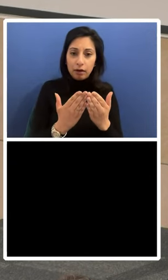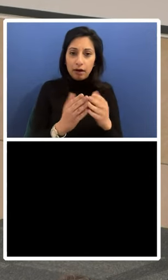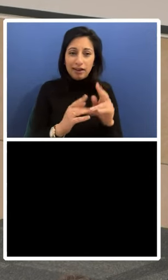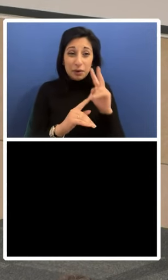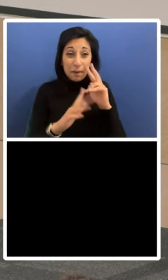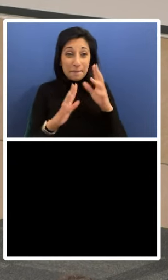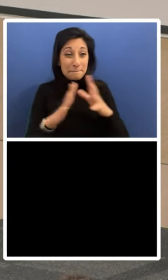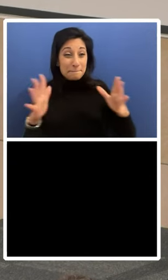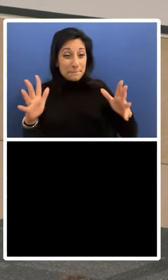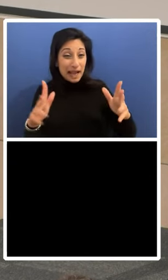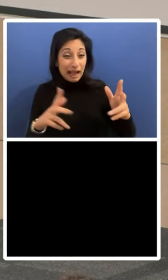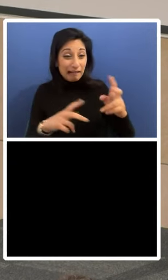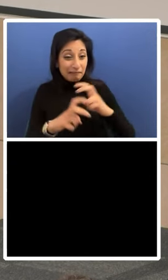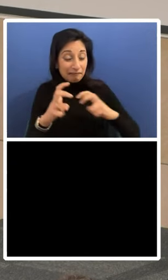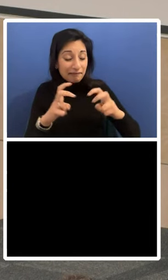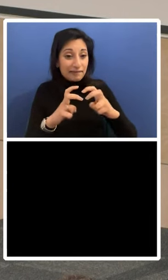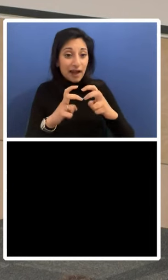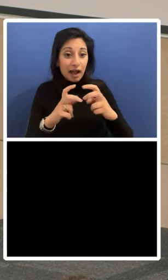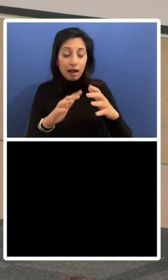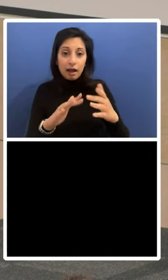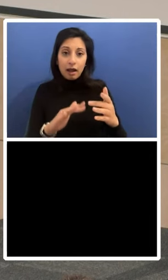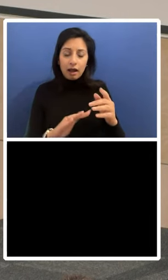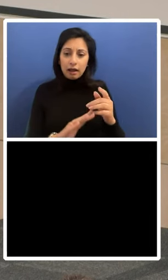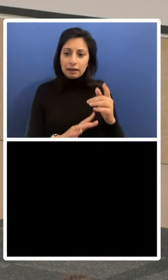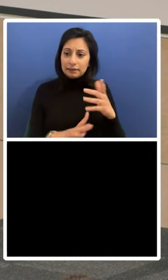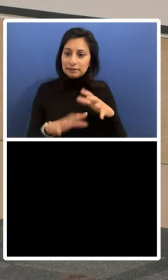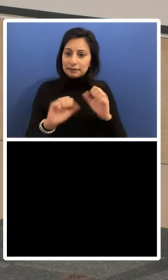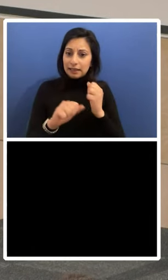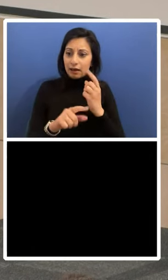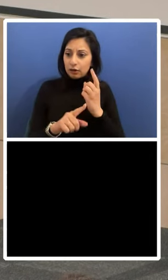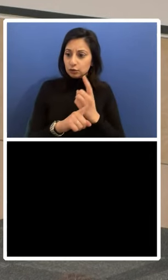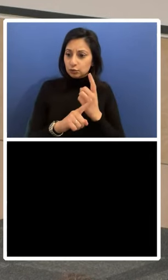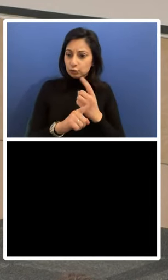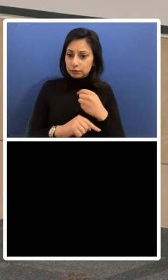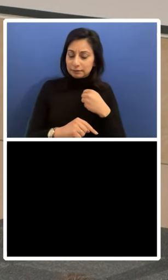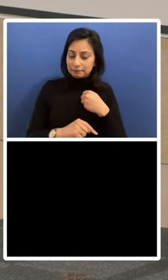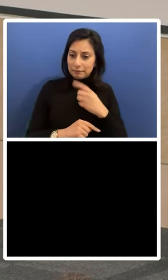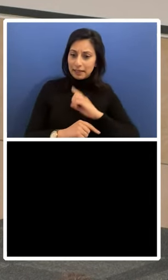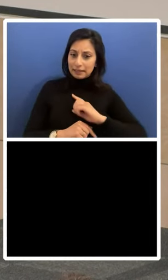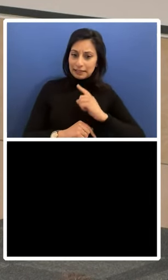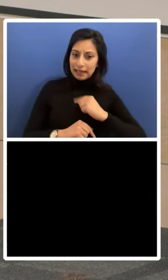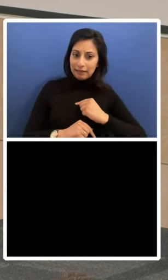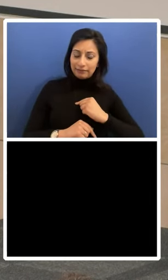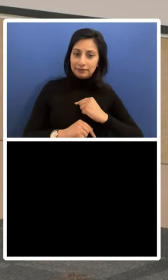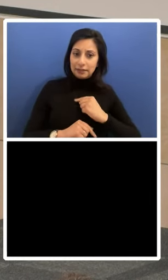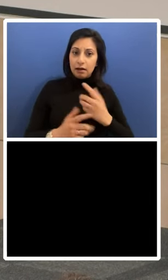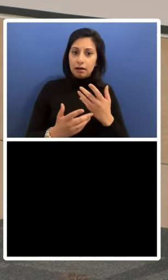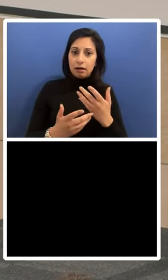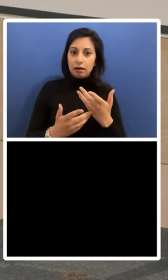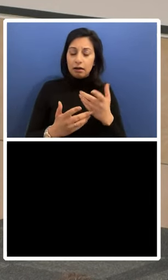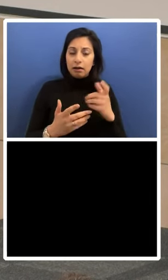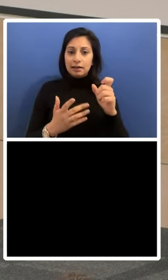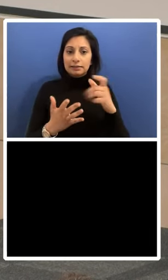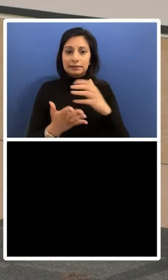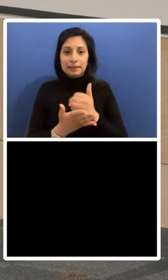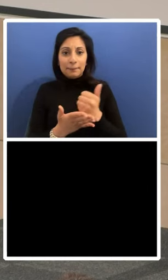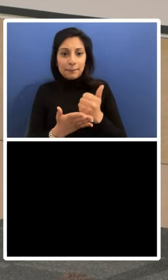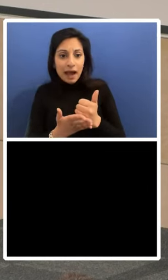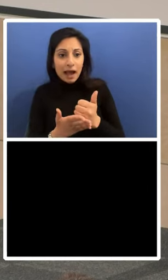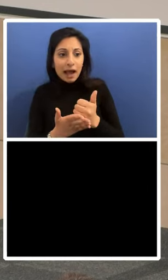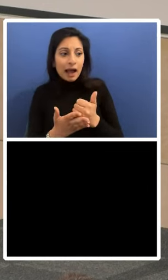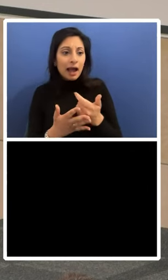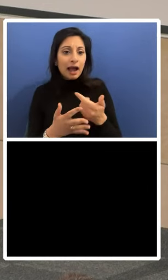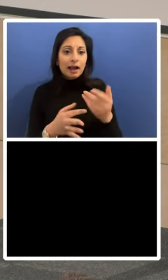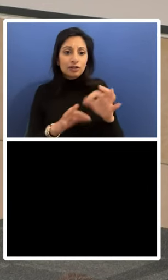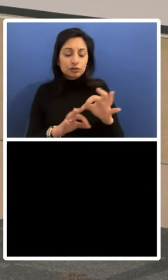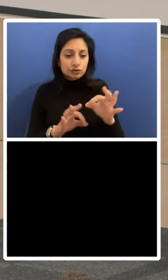talking to myself. And there's one bit where, like, it's me versus Citibank, and it's clear Citibank wants to sue me. And it's like, how do we stop them from suing? What's the strategy? What do we do next?